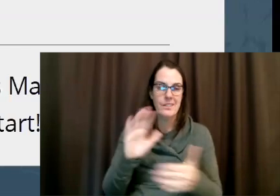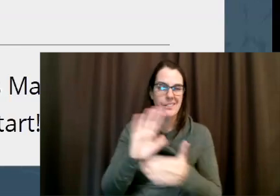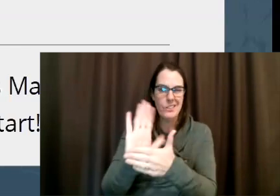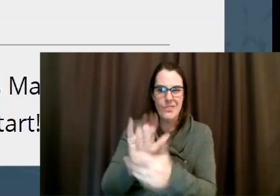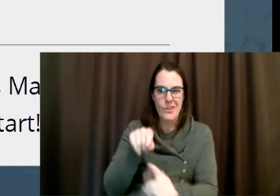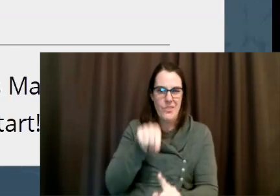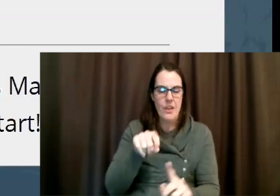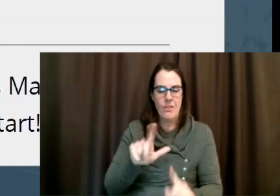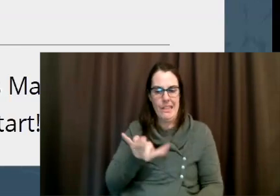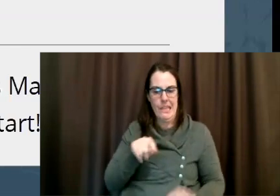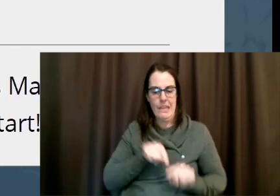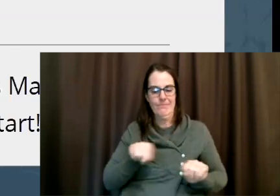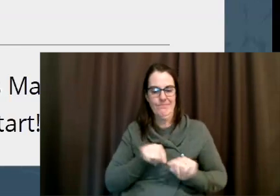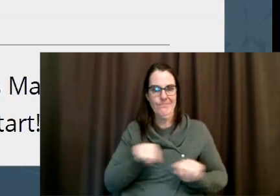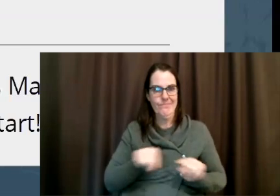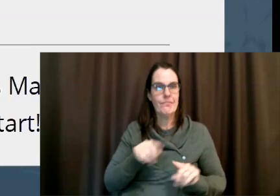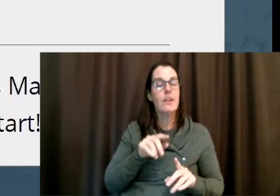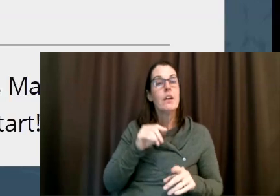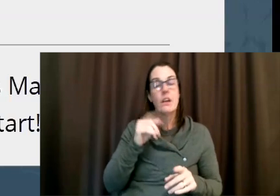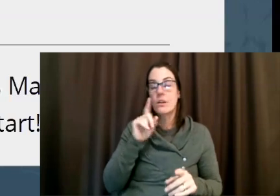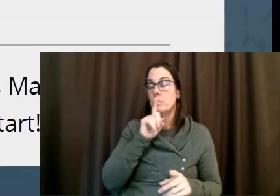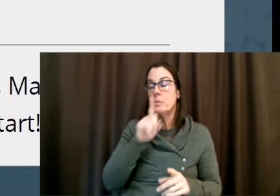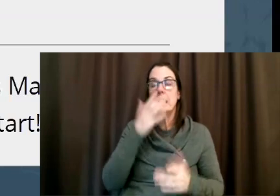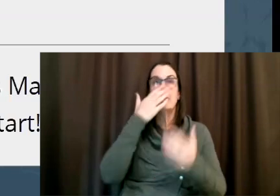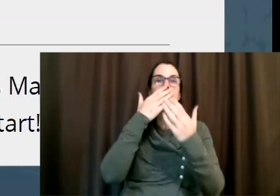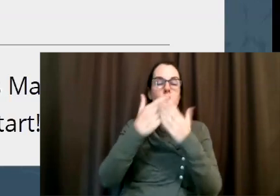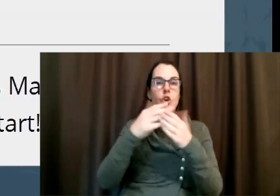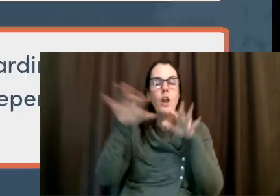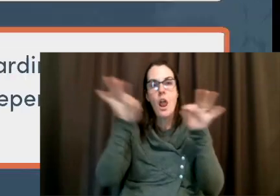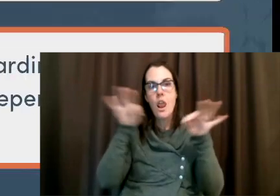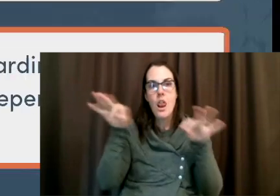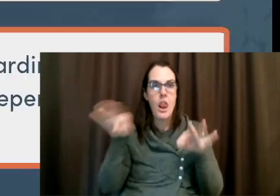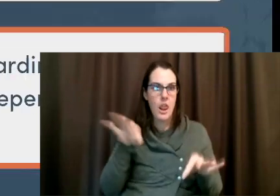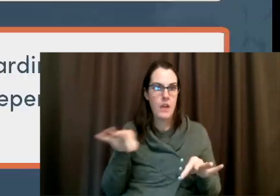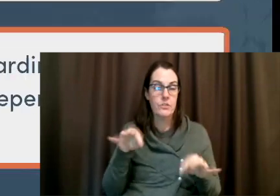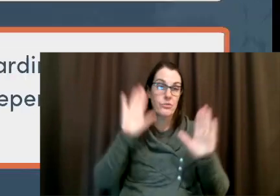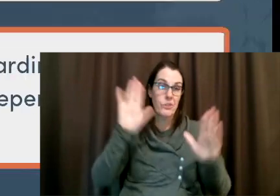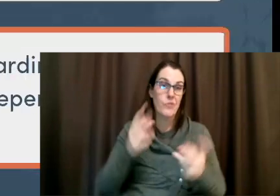down more thoroughly and in a very comprehensible manner. So that's a great resource.